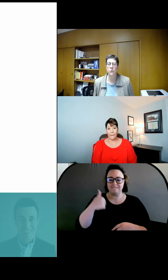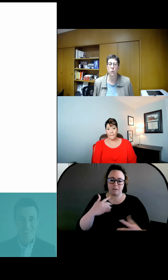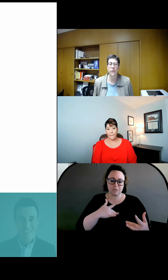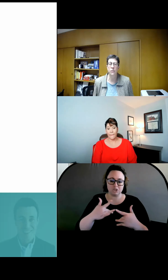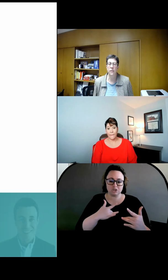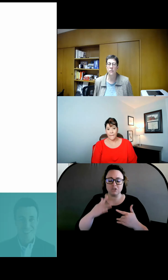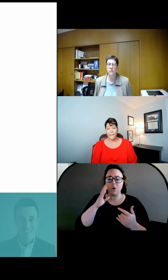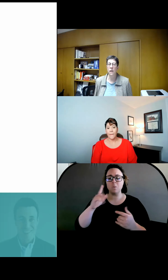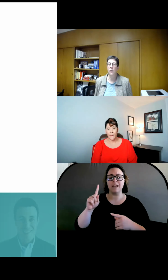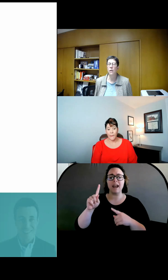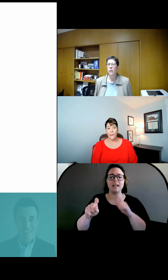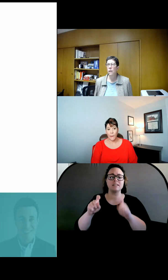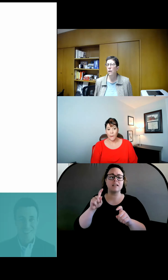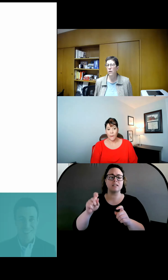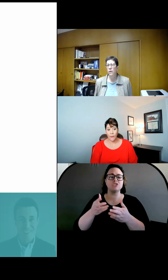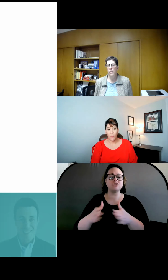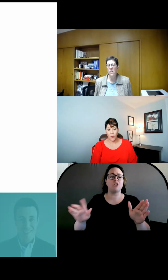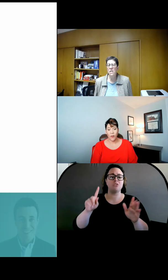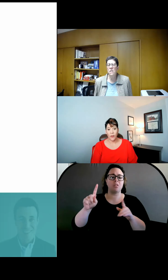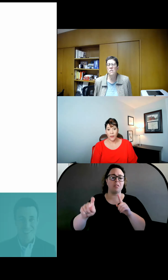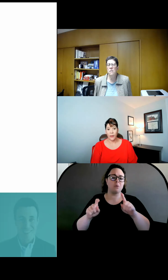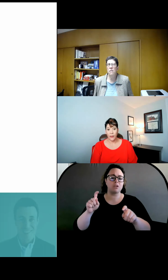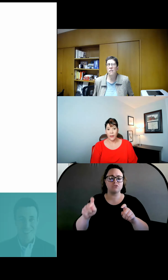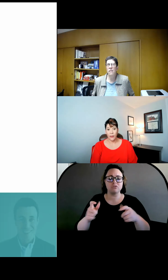of general questions